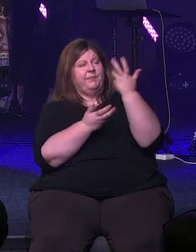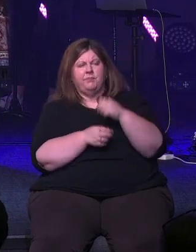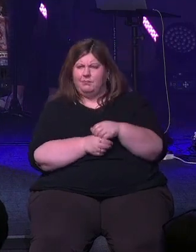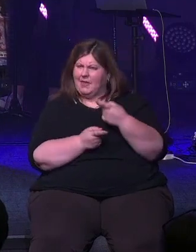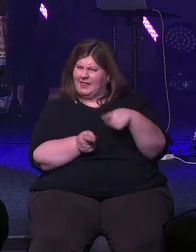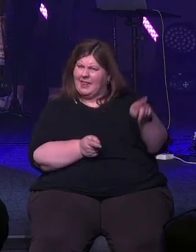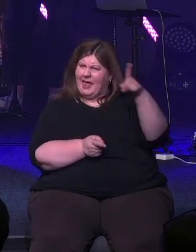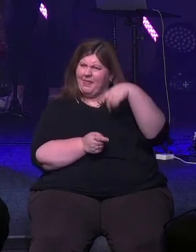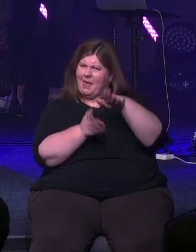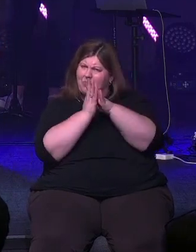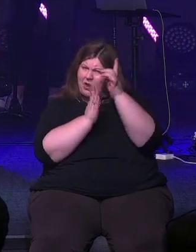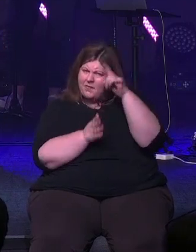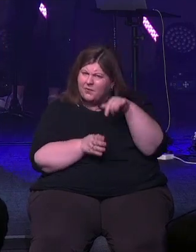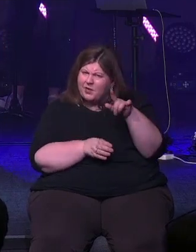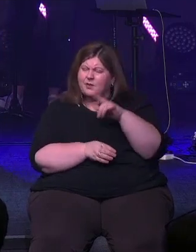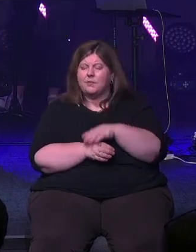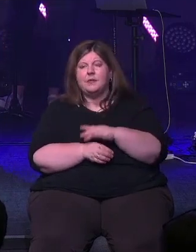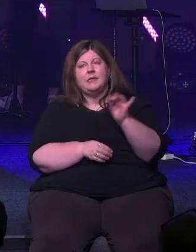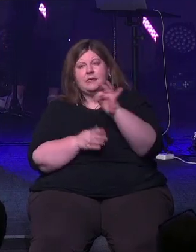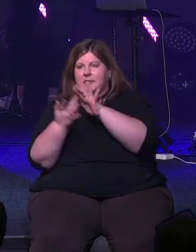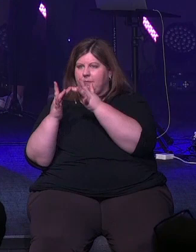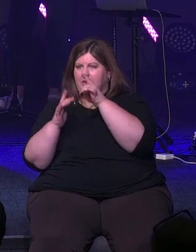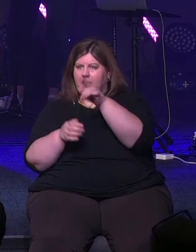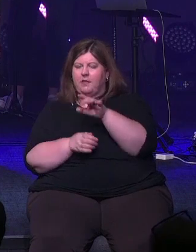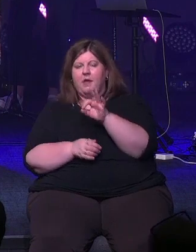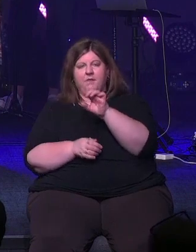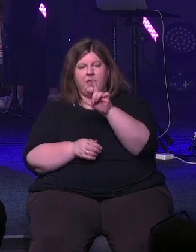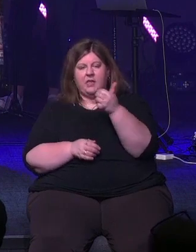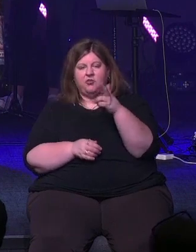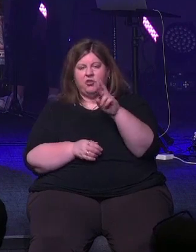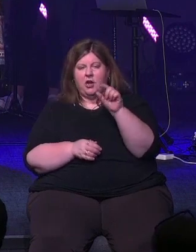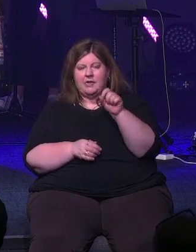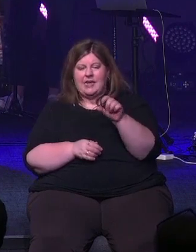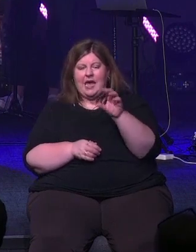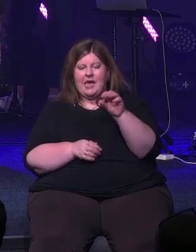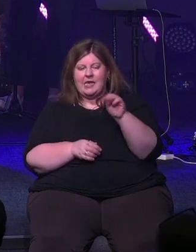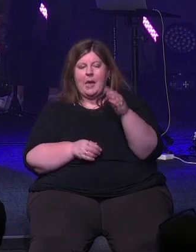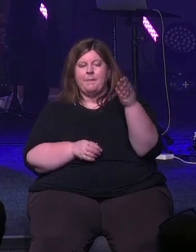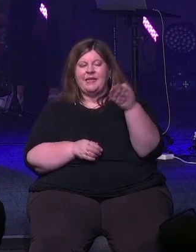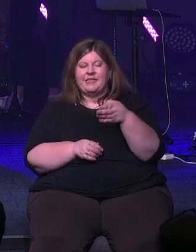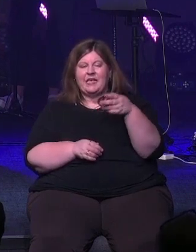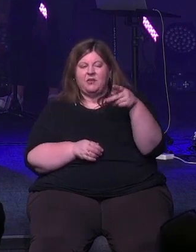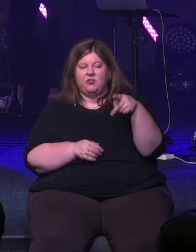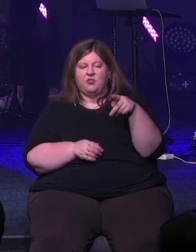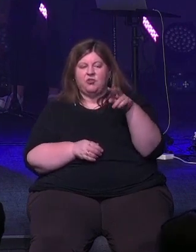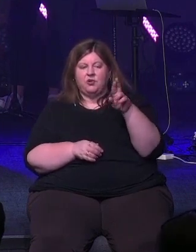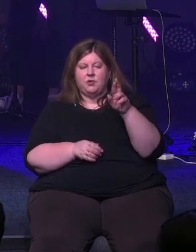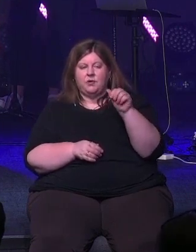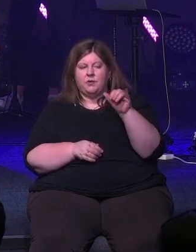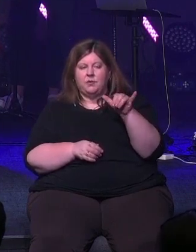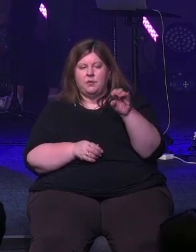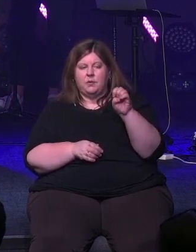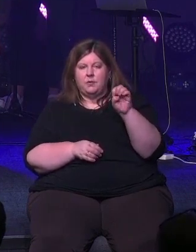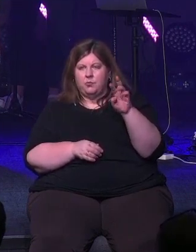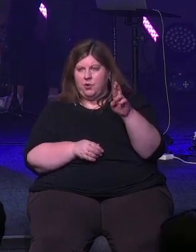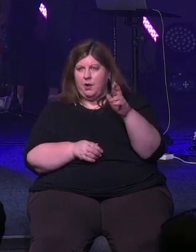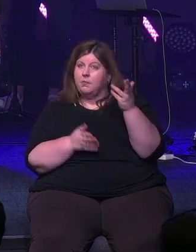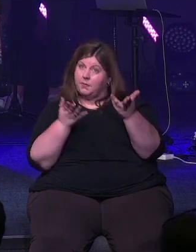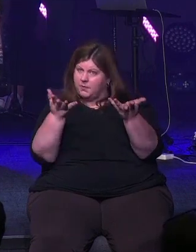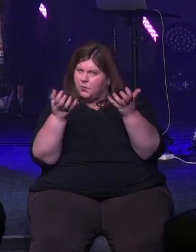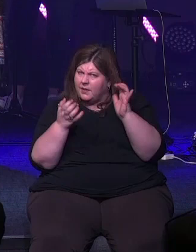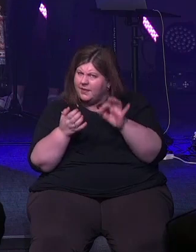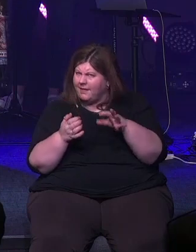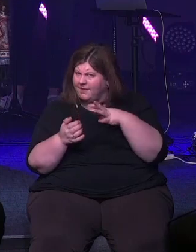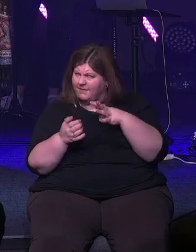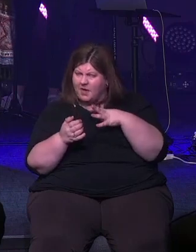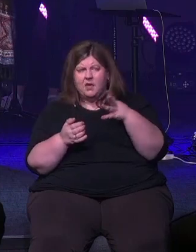for you. Same thing online, frontlinejared.com/prayer. Maybe you want to pray. You want to be a part of that for other people. Just stop at the